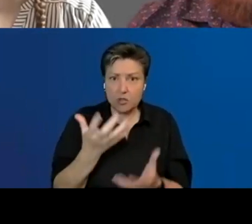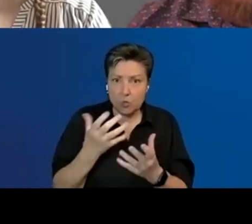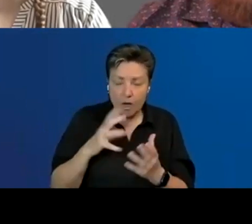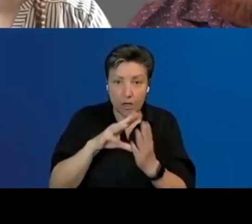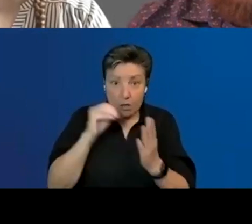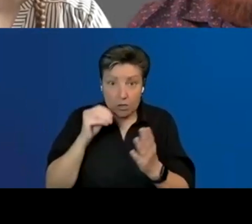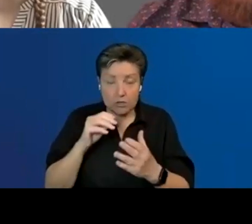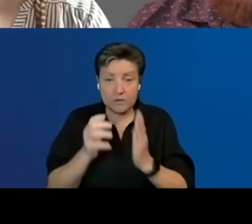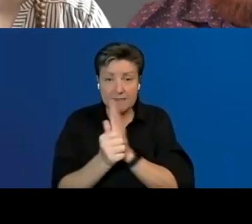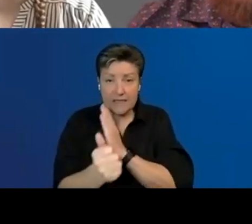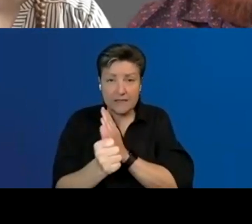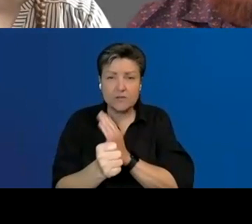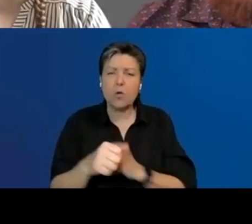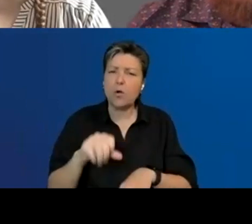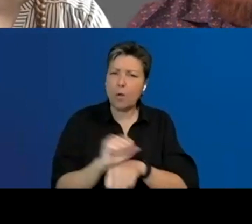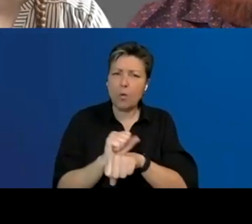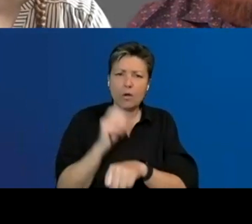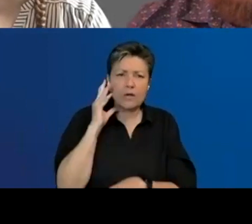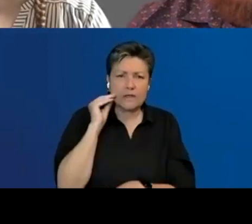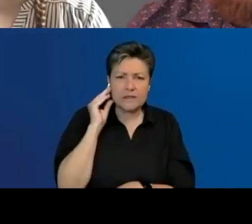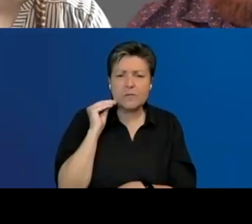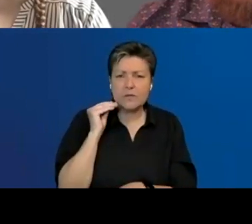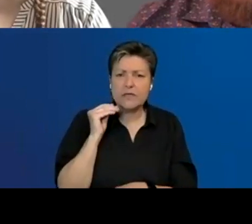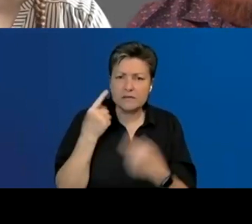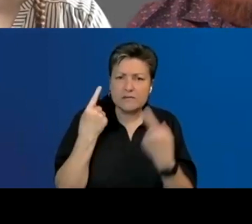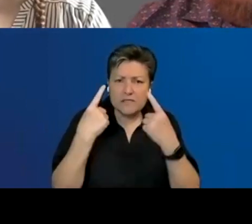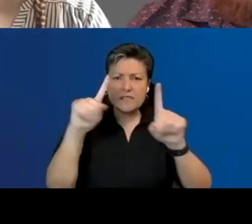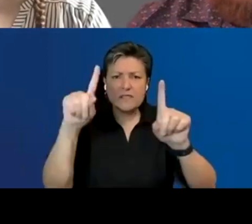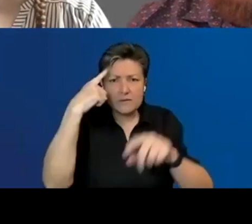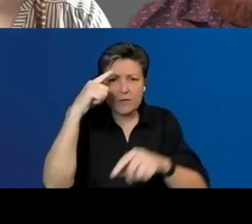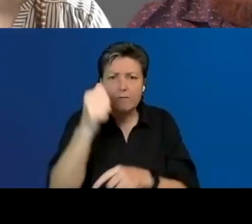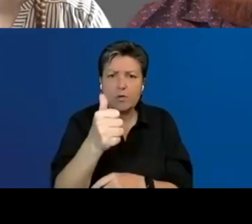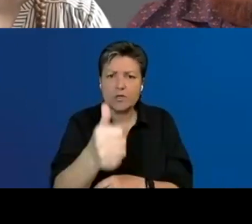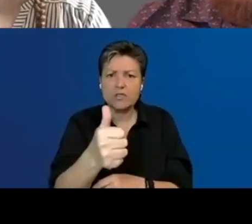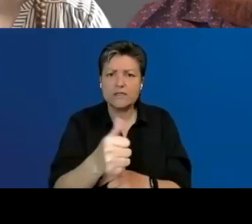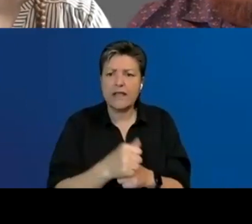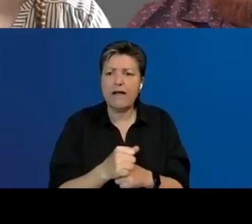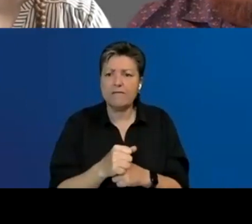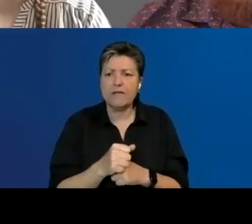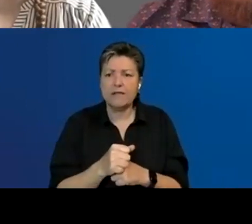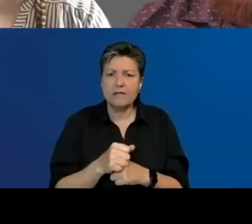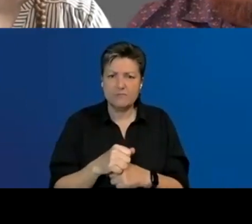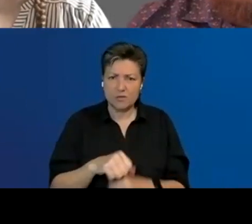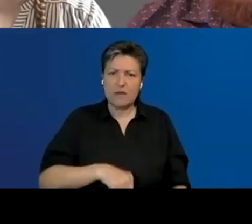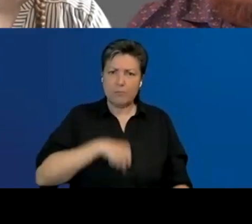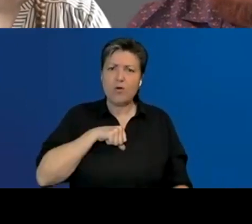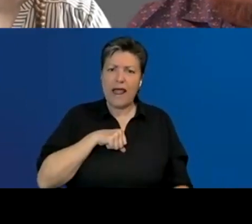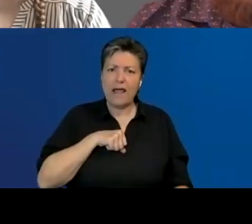was like a work experience that was most accessible to them and their health at the time, to be really proud of that